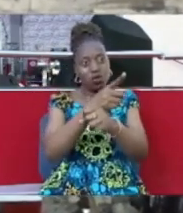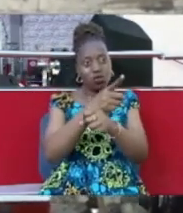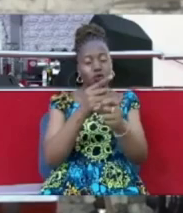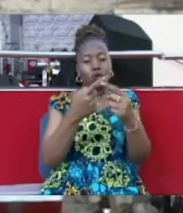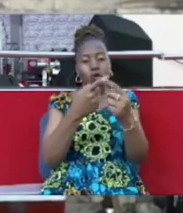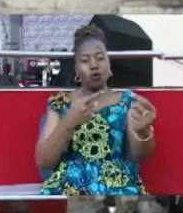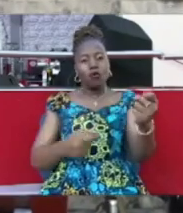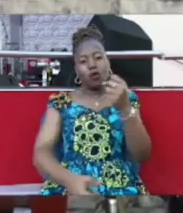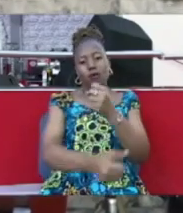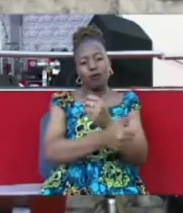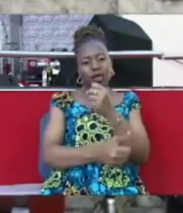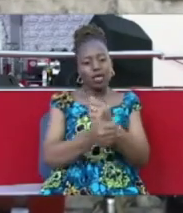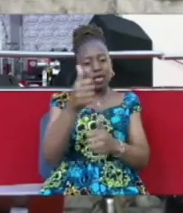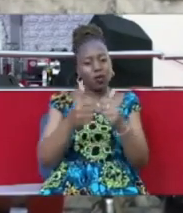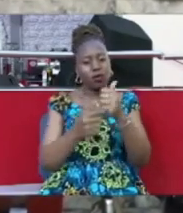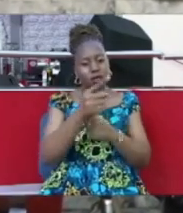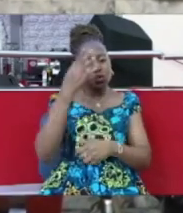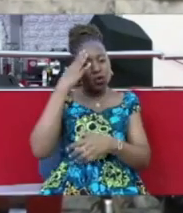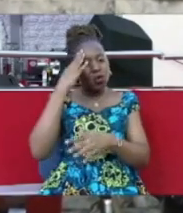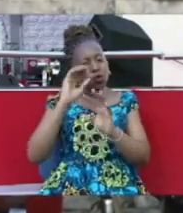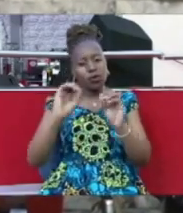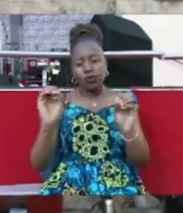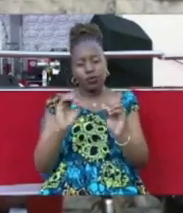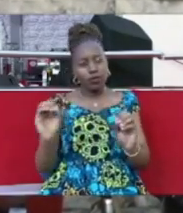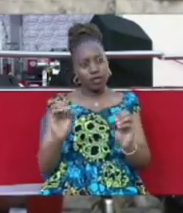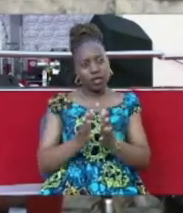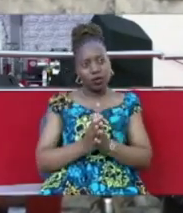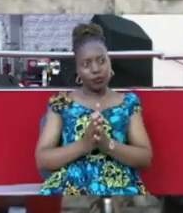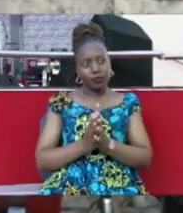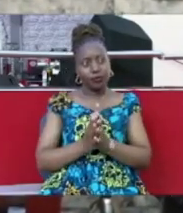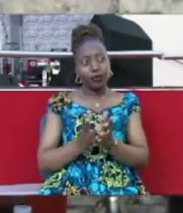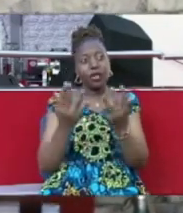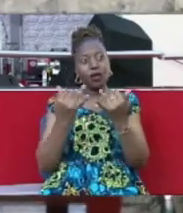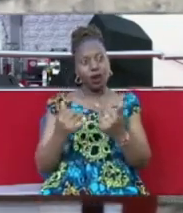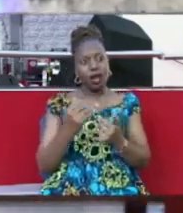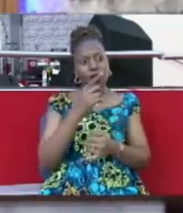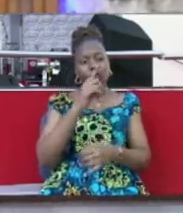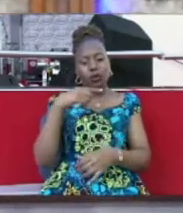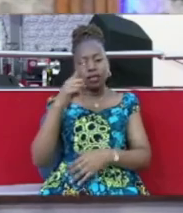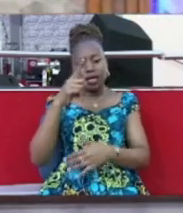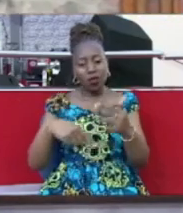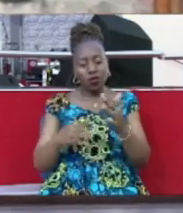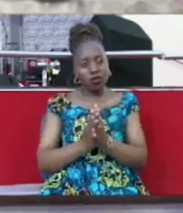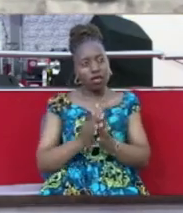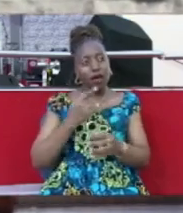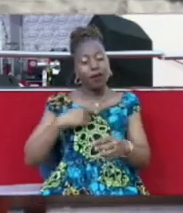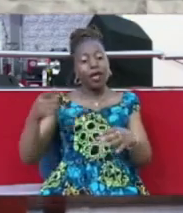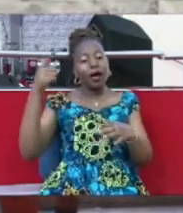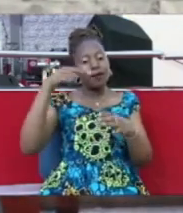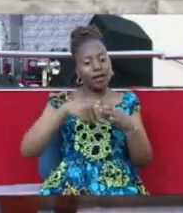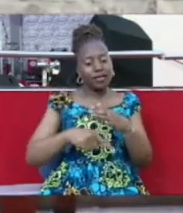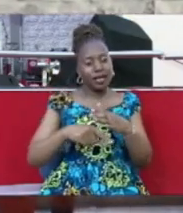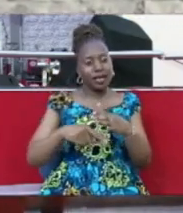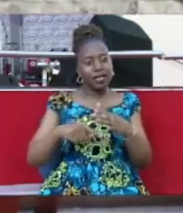know. And so you are saying, I am entering into the